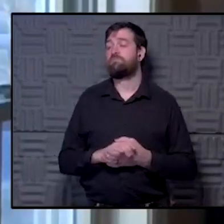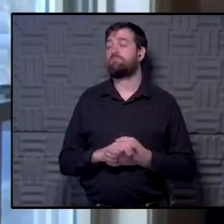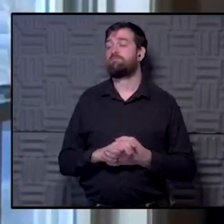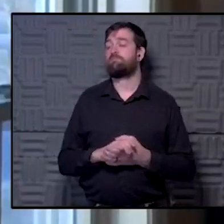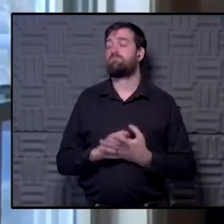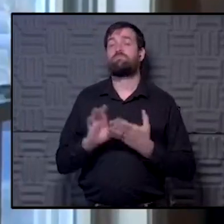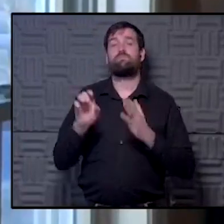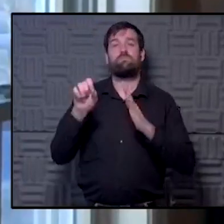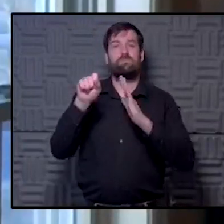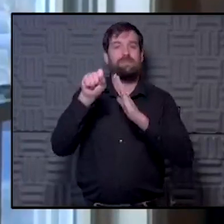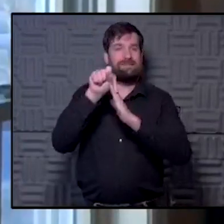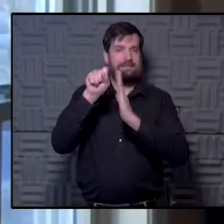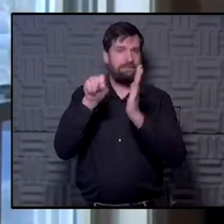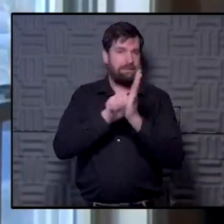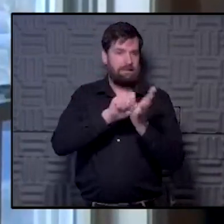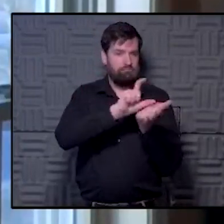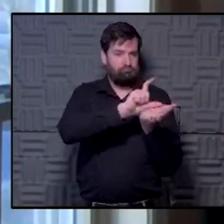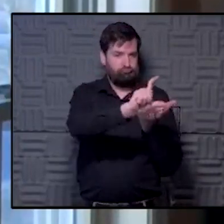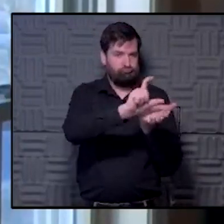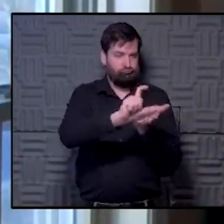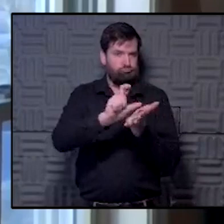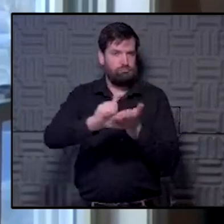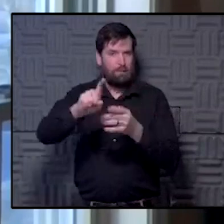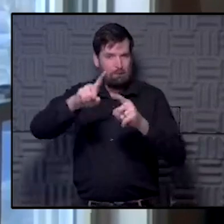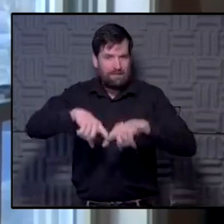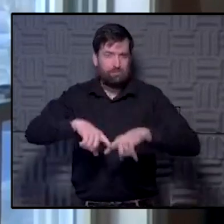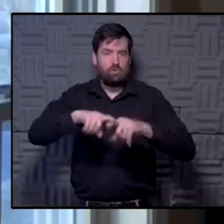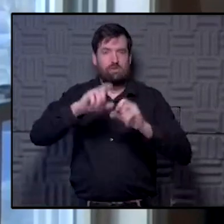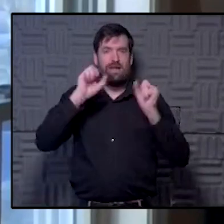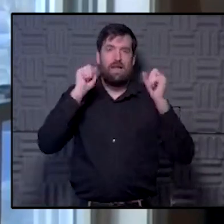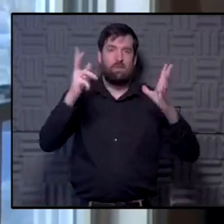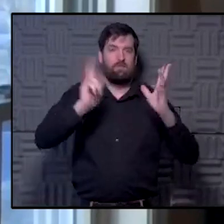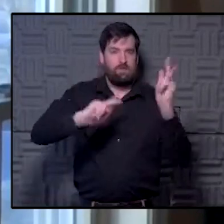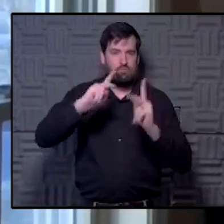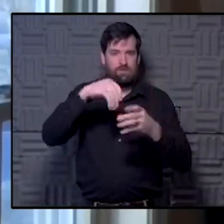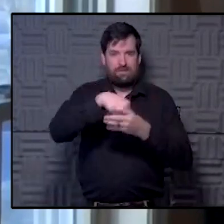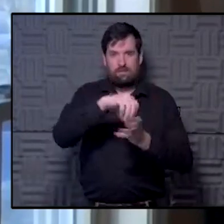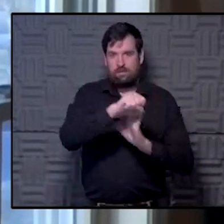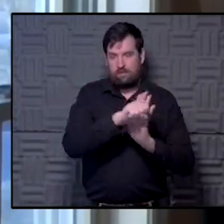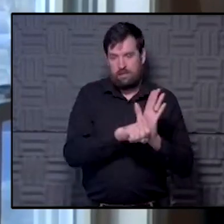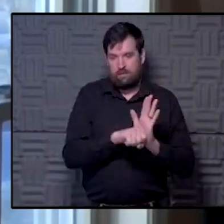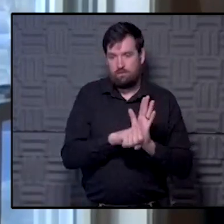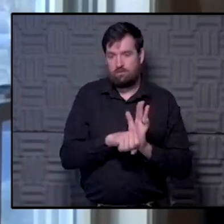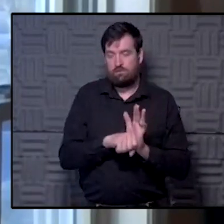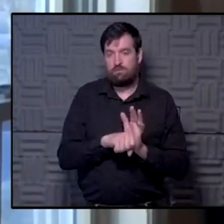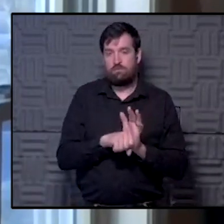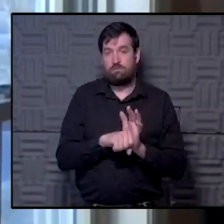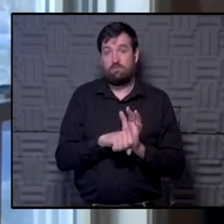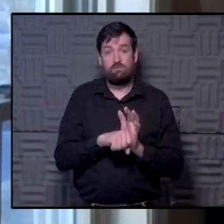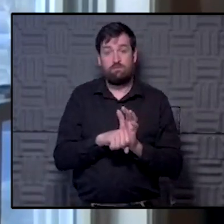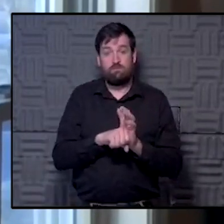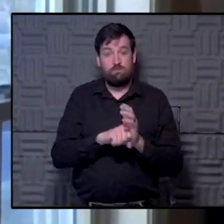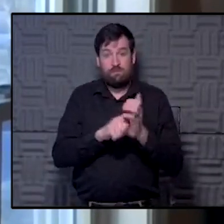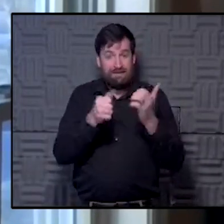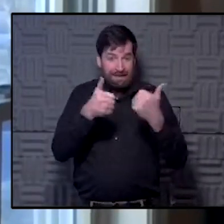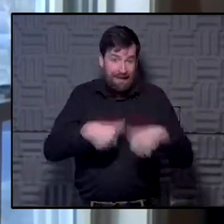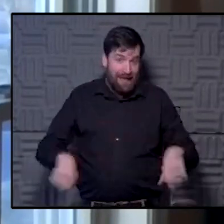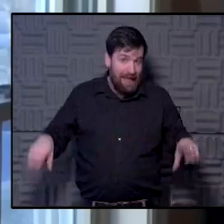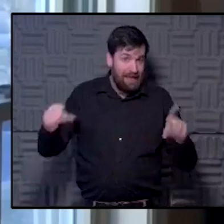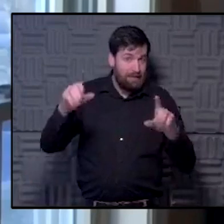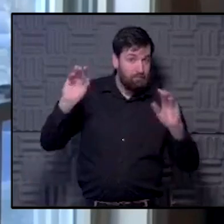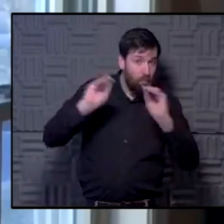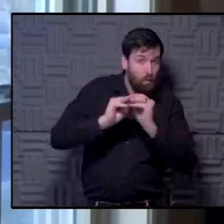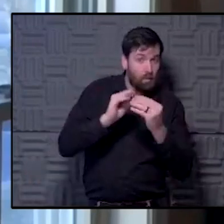The state allocations are being based on population. All of the decisions beyond that, so